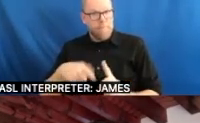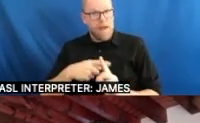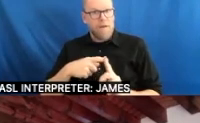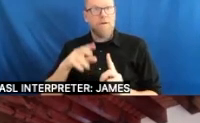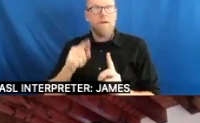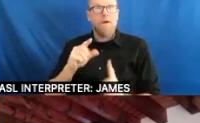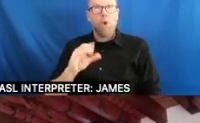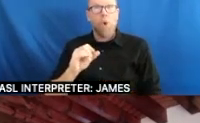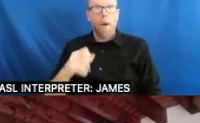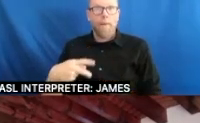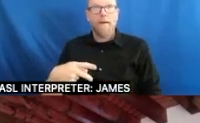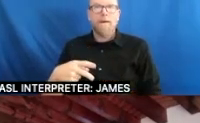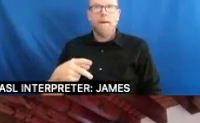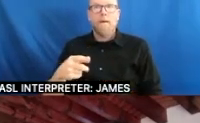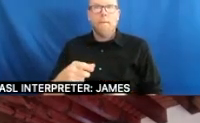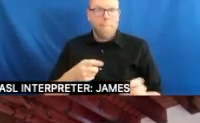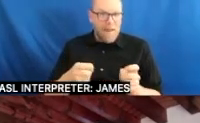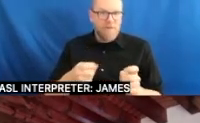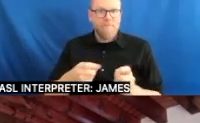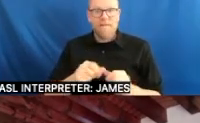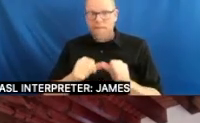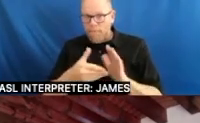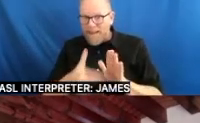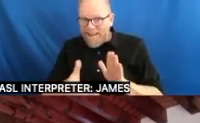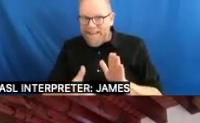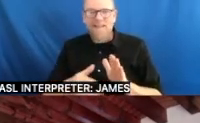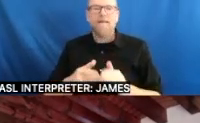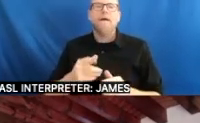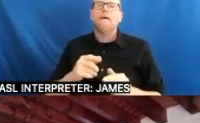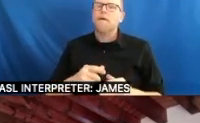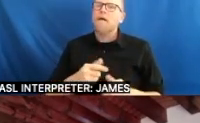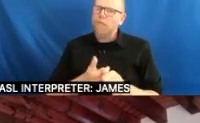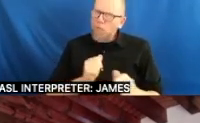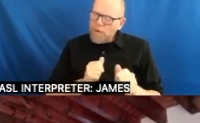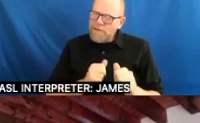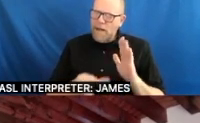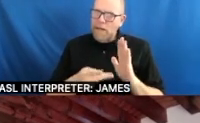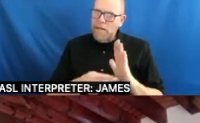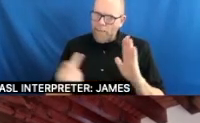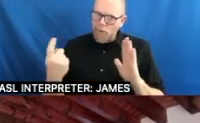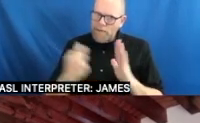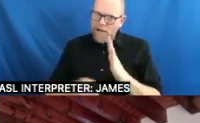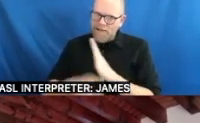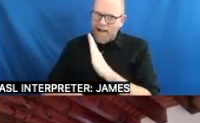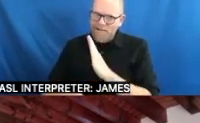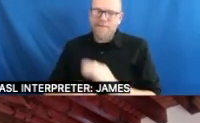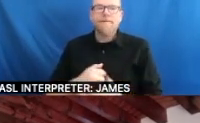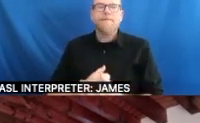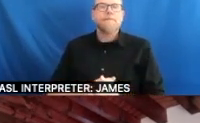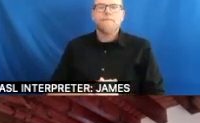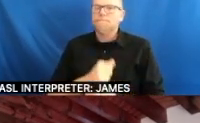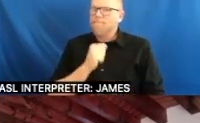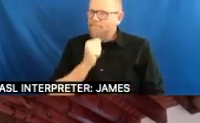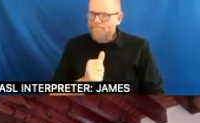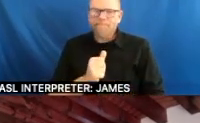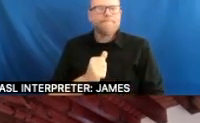is that it avoids double taxation. So patronage, that patronage that we were just talking about, is not subject to